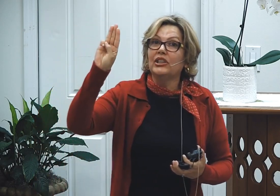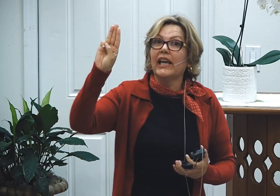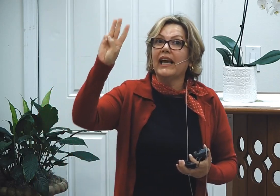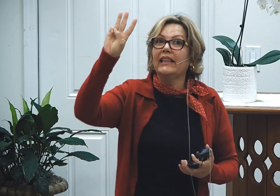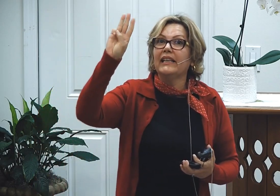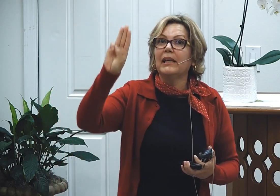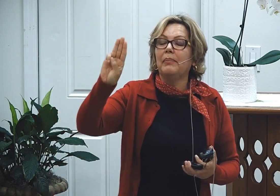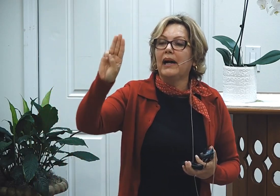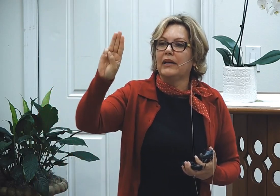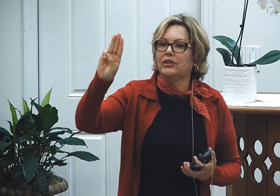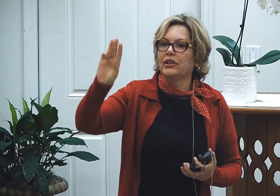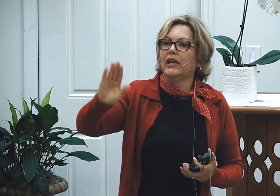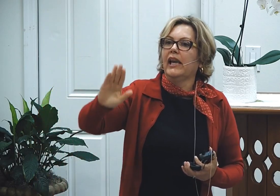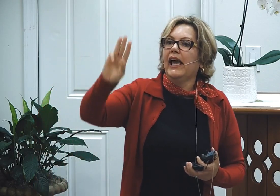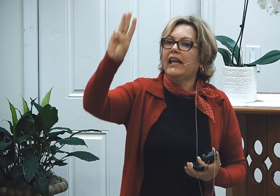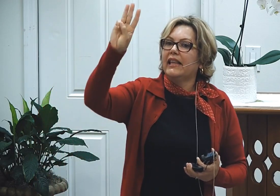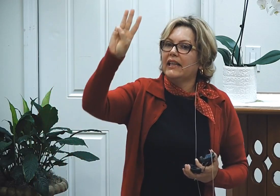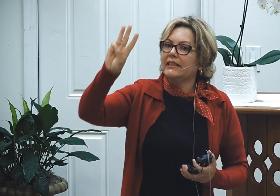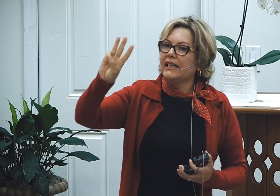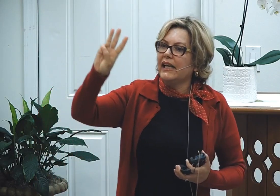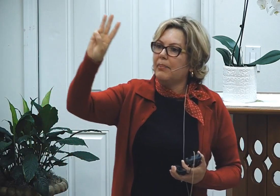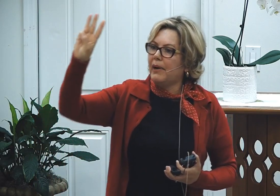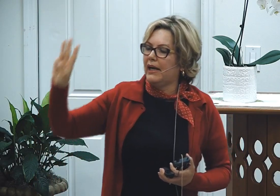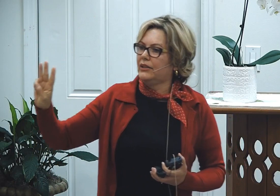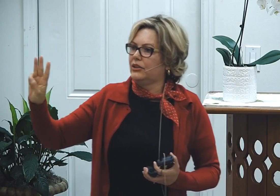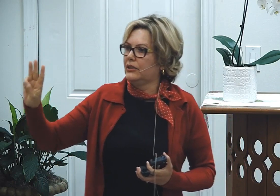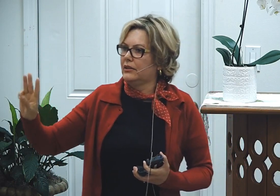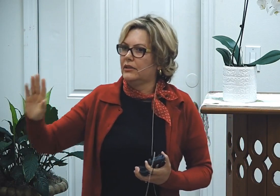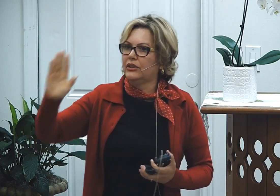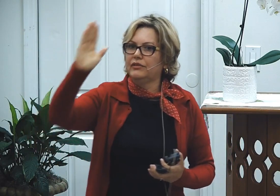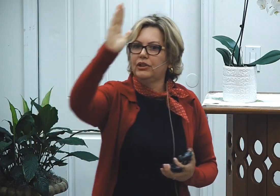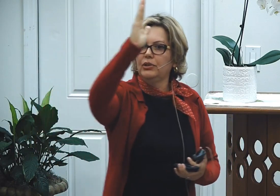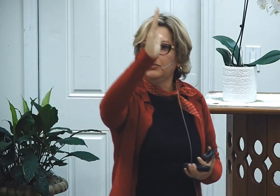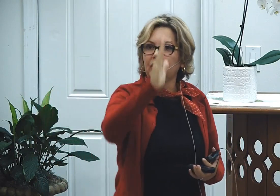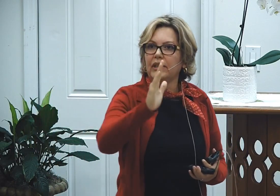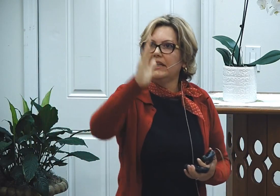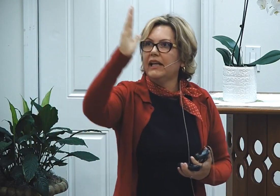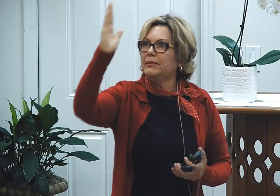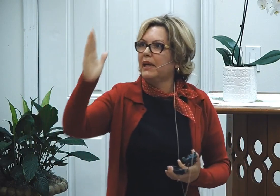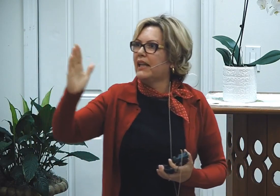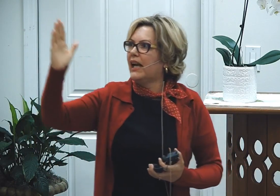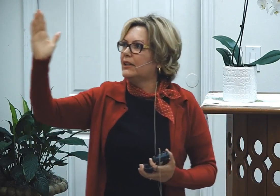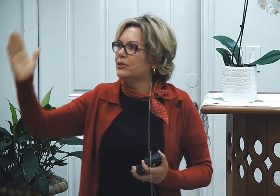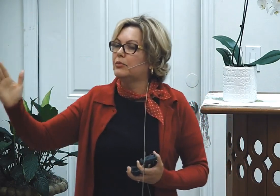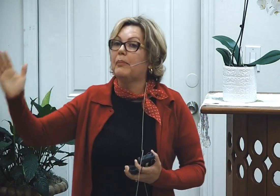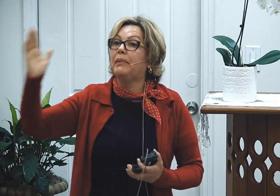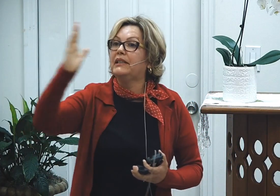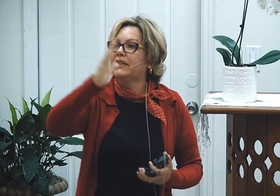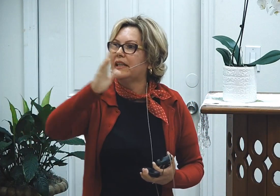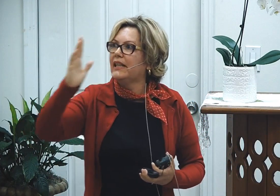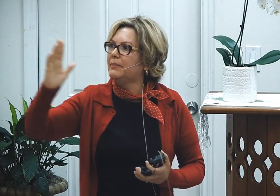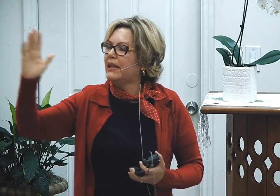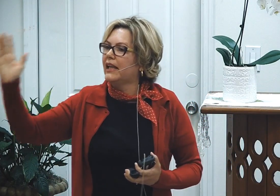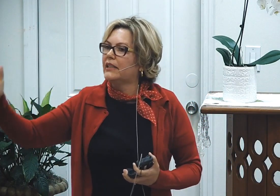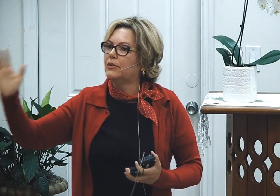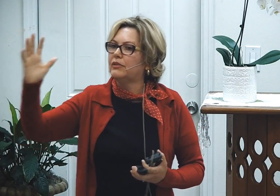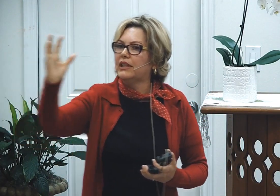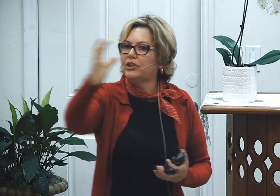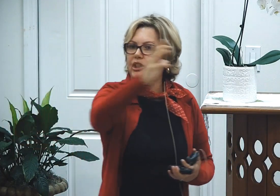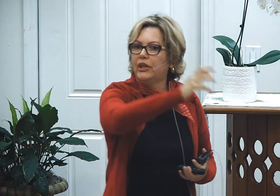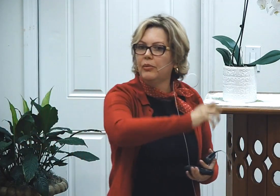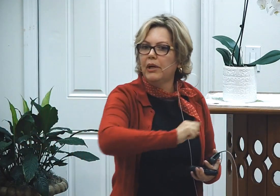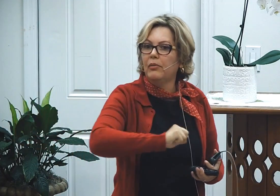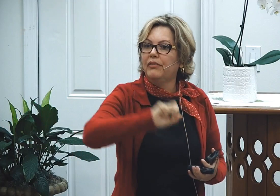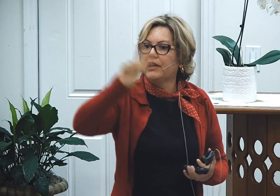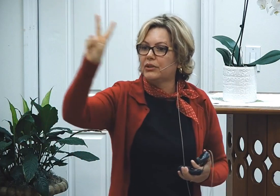So the, when the third part, what is the third part? Is it, is this, if you divide the world